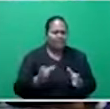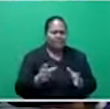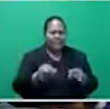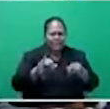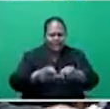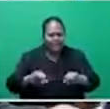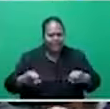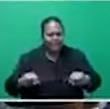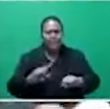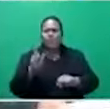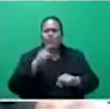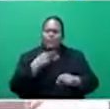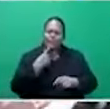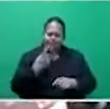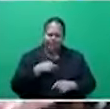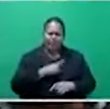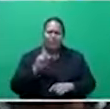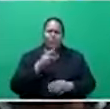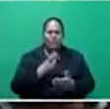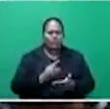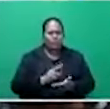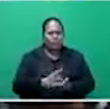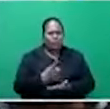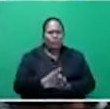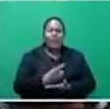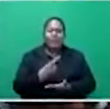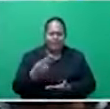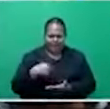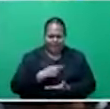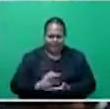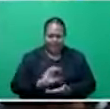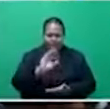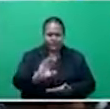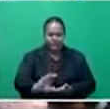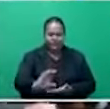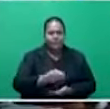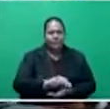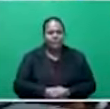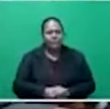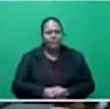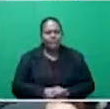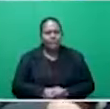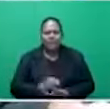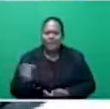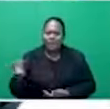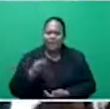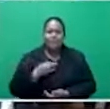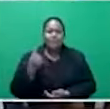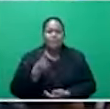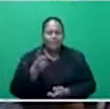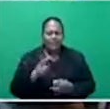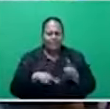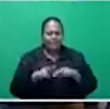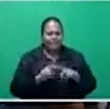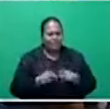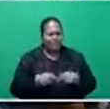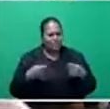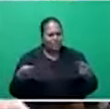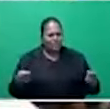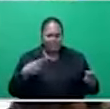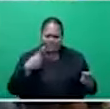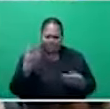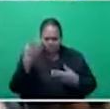us what is the truth, and we'll give the grant. I was asked by, I think, Fiji Times or somebody outside, saying Honourable Prasad said there's